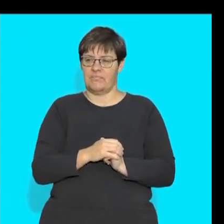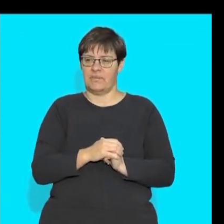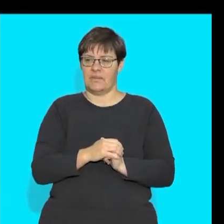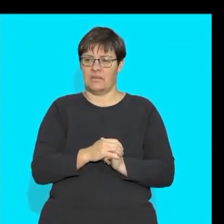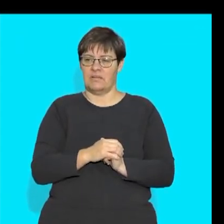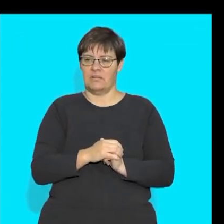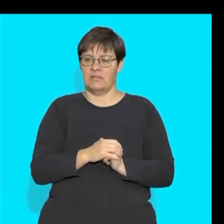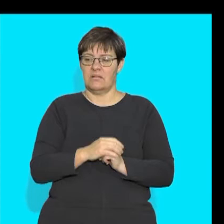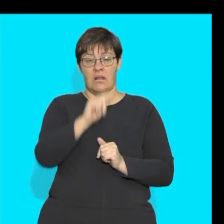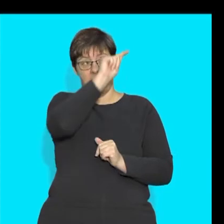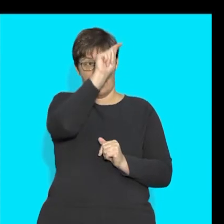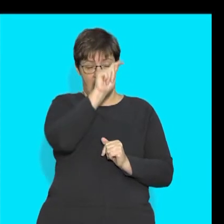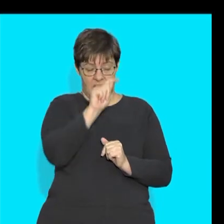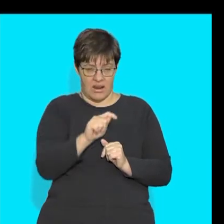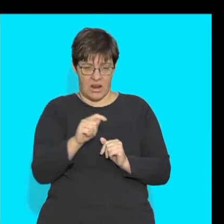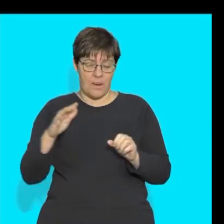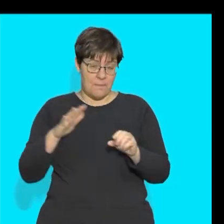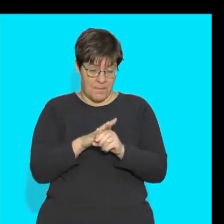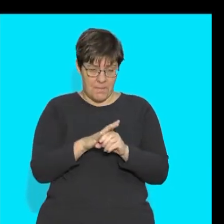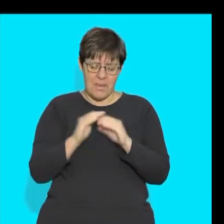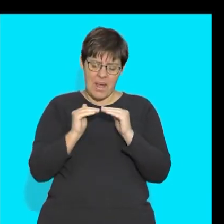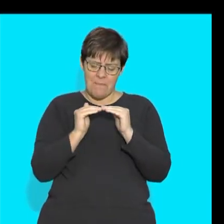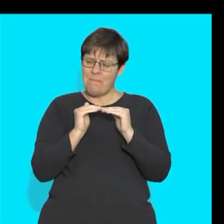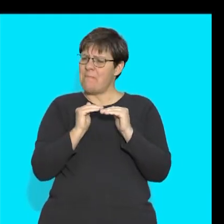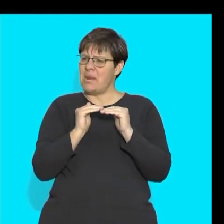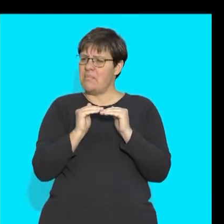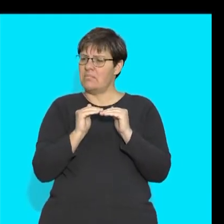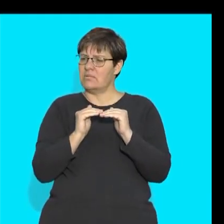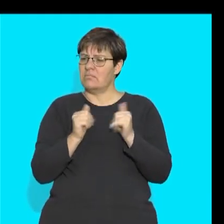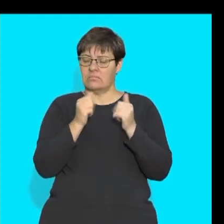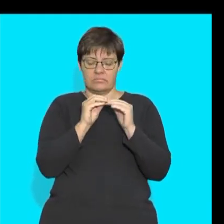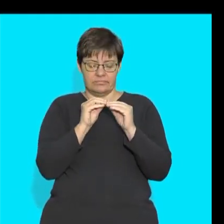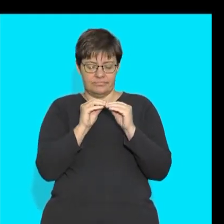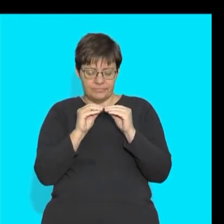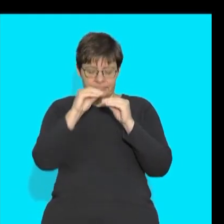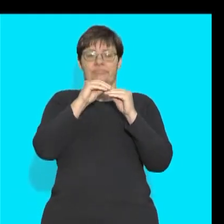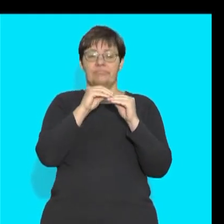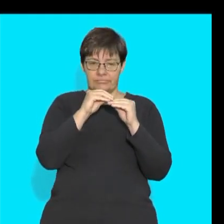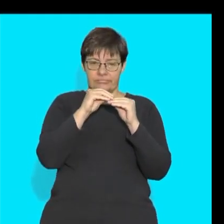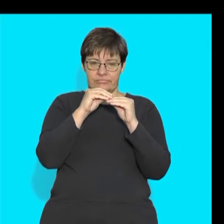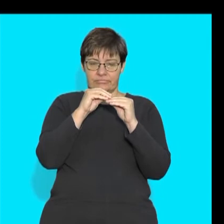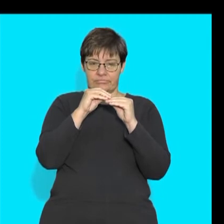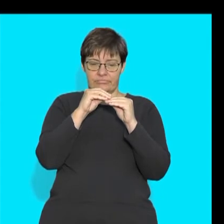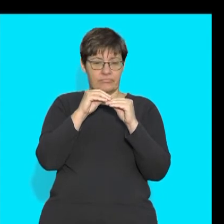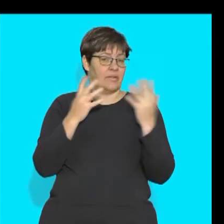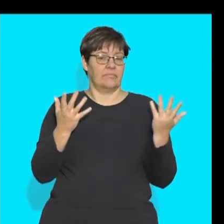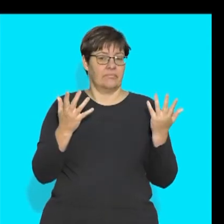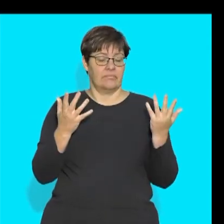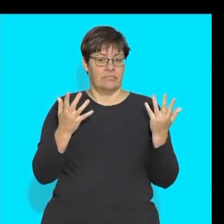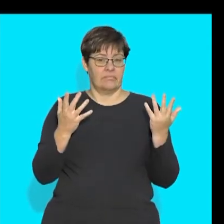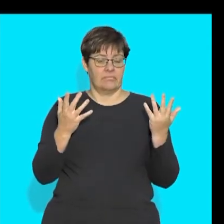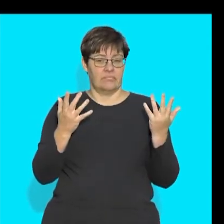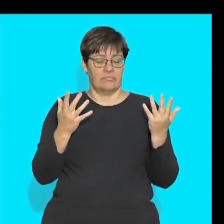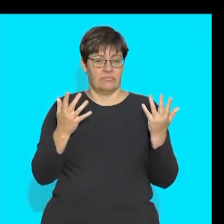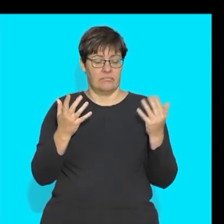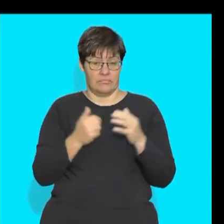we go. The photon comes along, hits it, and the electron goes, fine, I'll sit on the surface then. That's what you want to